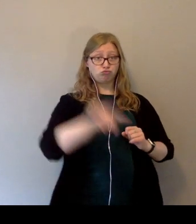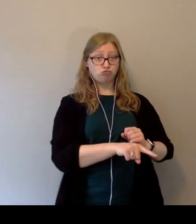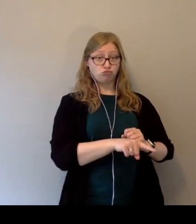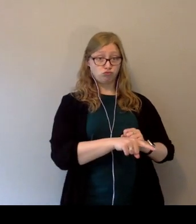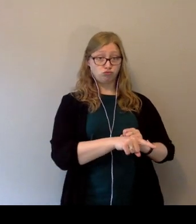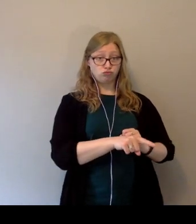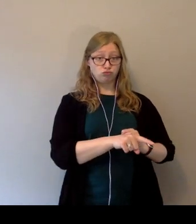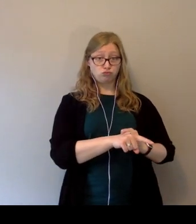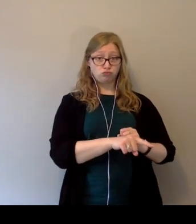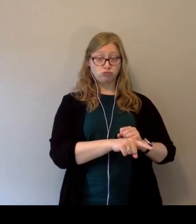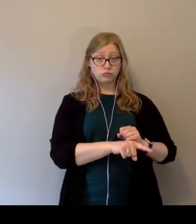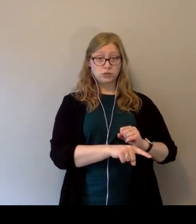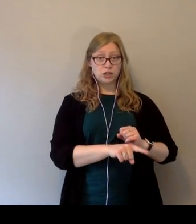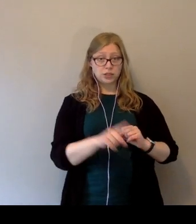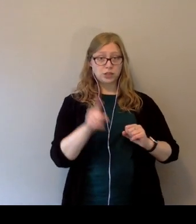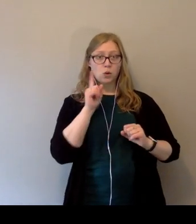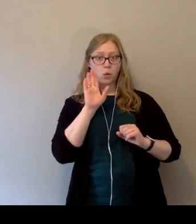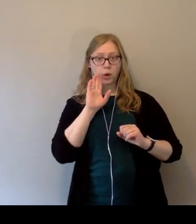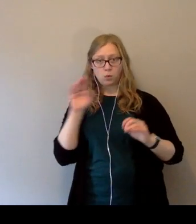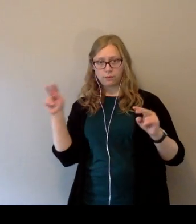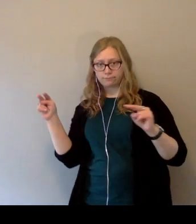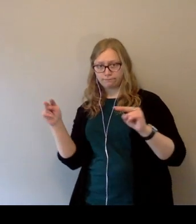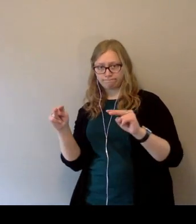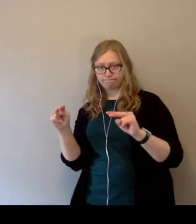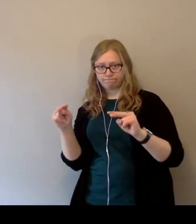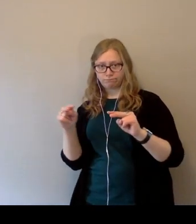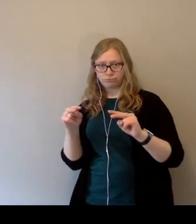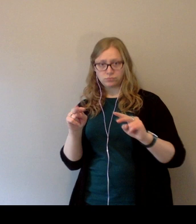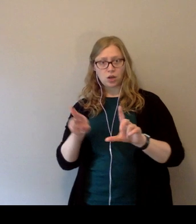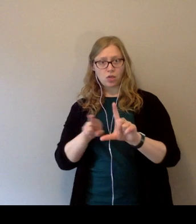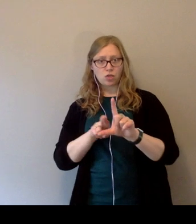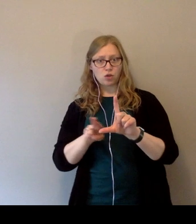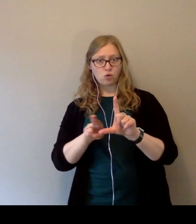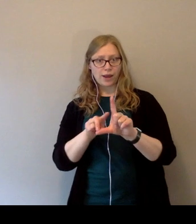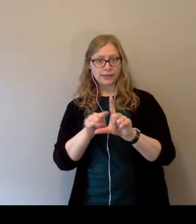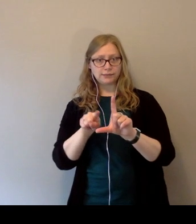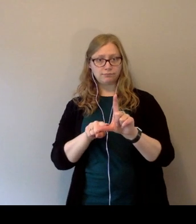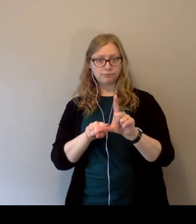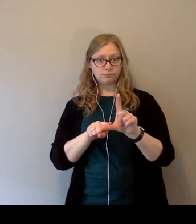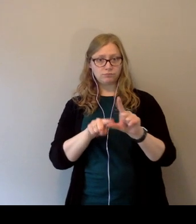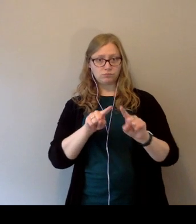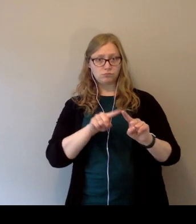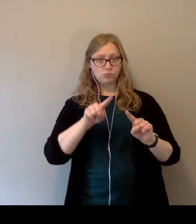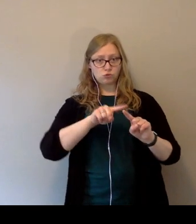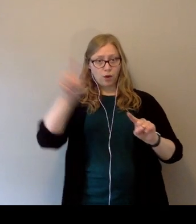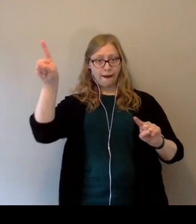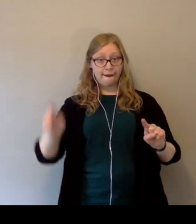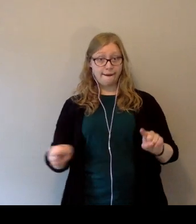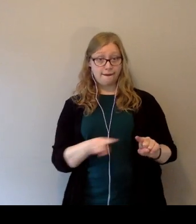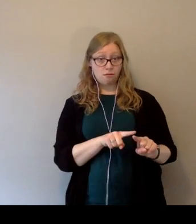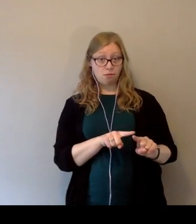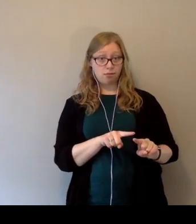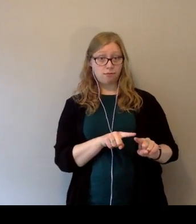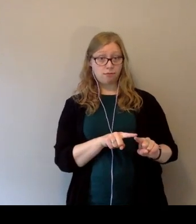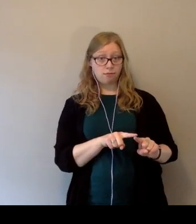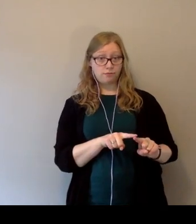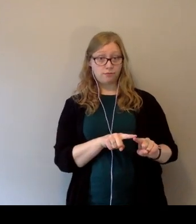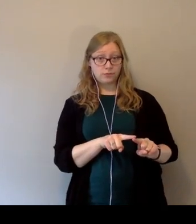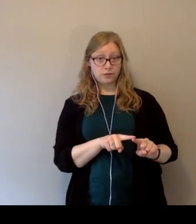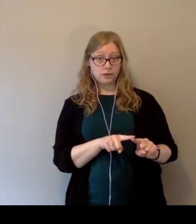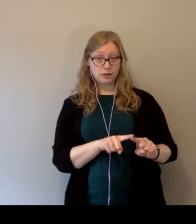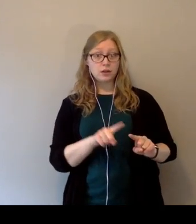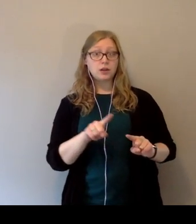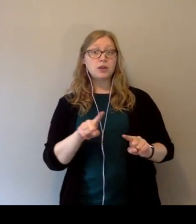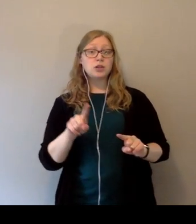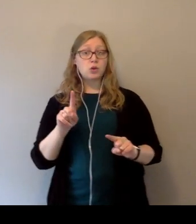at this right triangle to find the length of the diagonal. They want us to do it two ways. One, using sine and cosine.